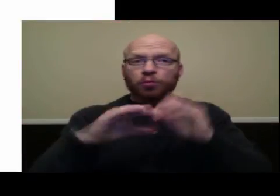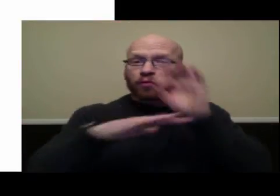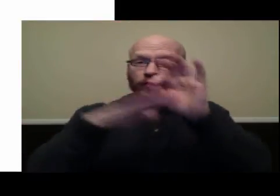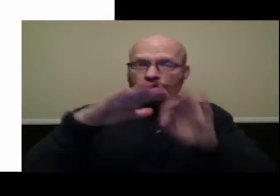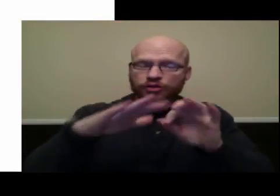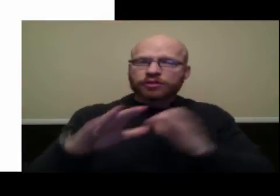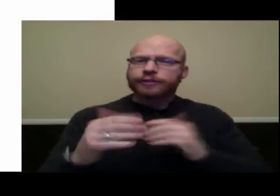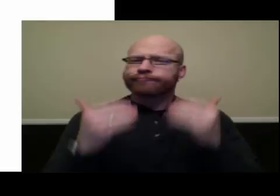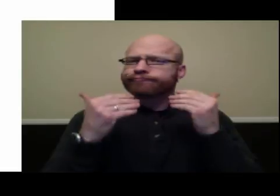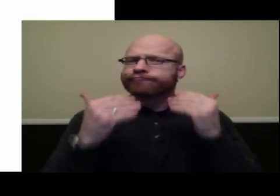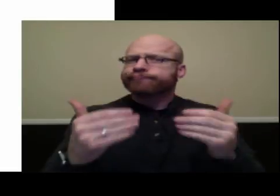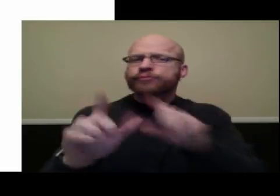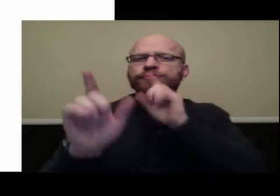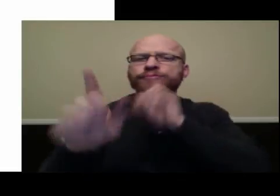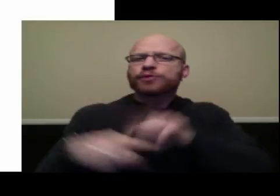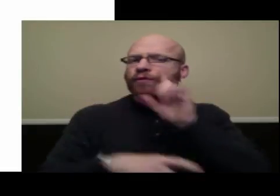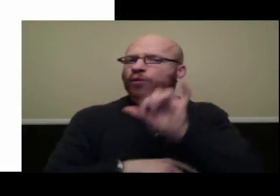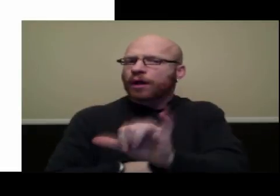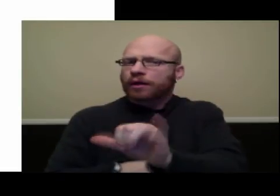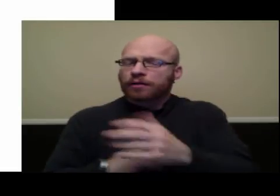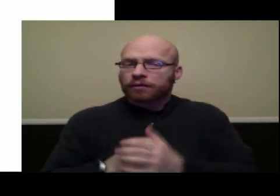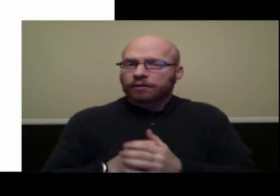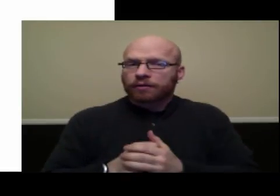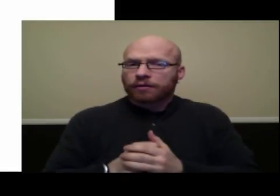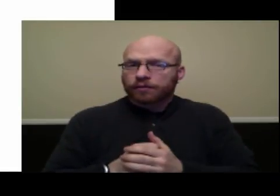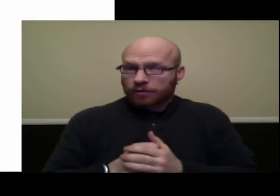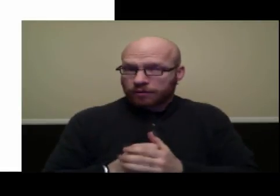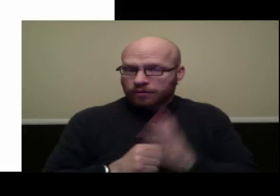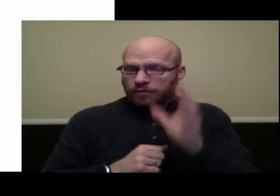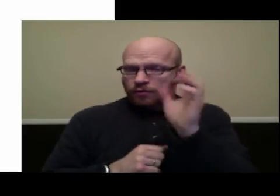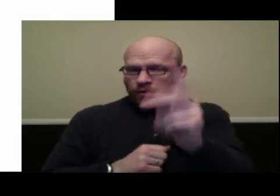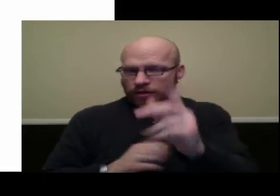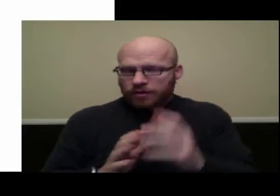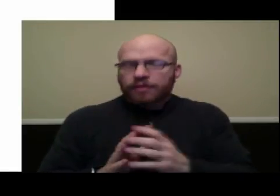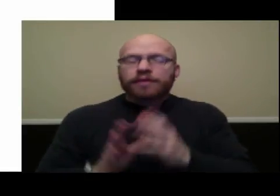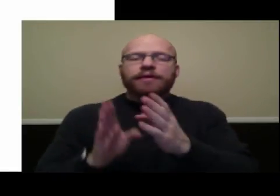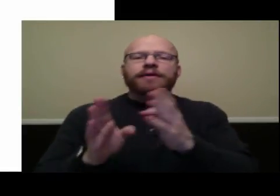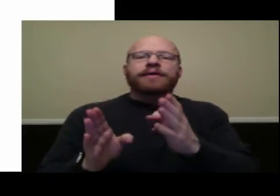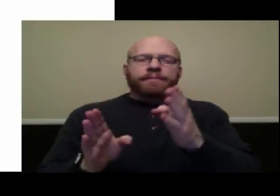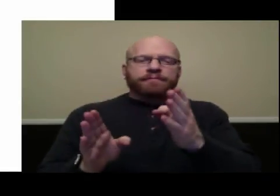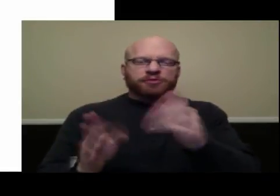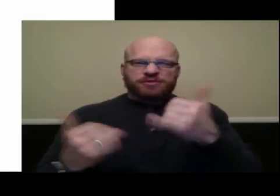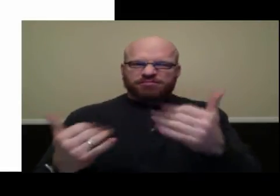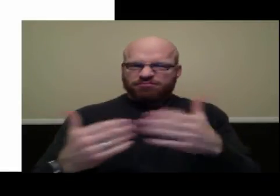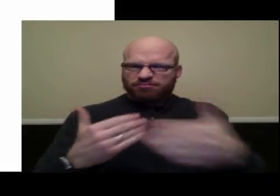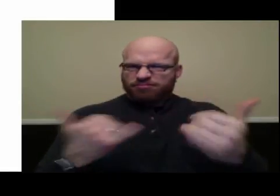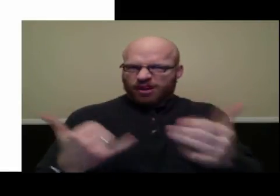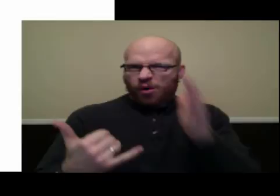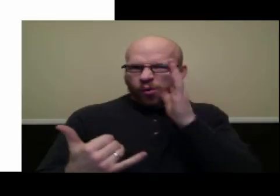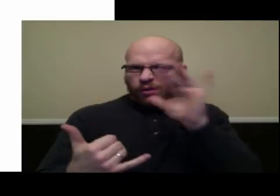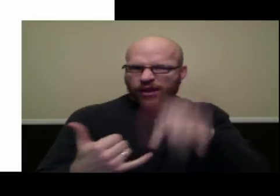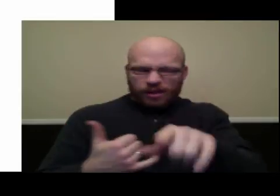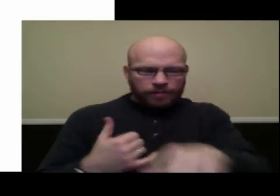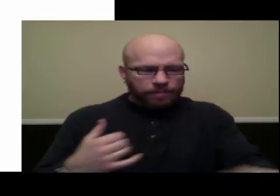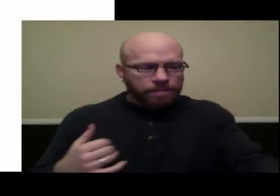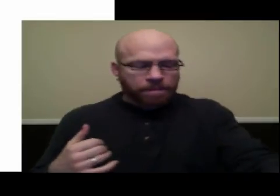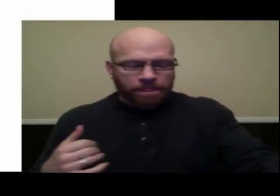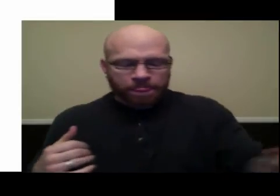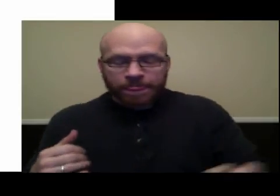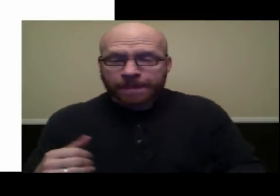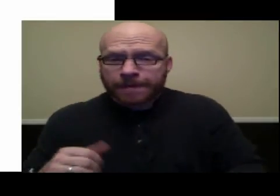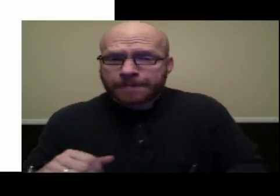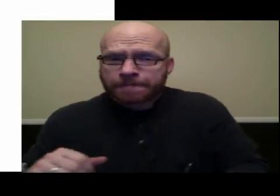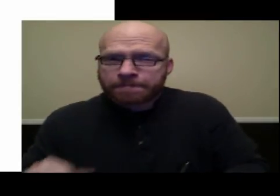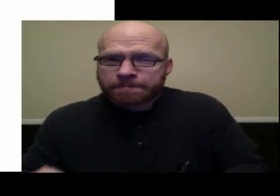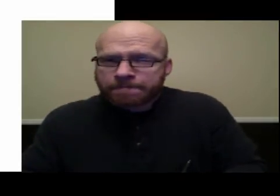Now you can see that we've reduced our fractions And they have no more fractions left Where these fractions have disappeared in effect We're going to distribute to 5 Over